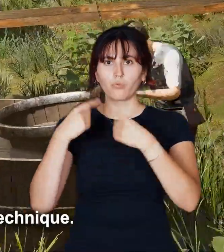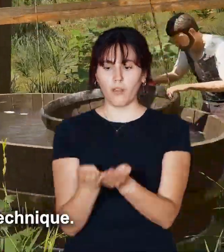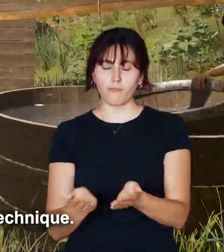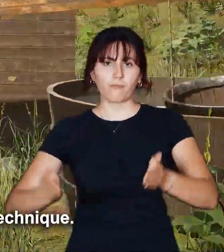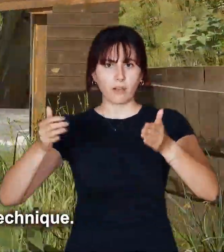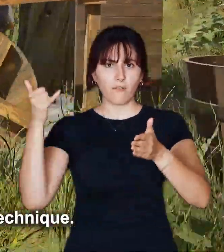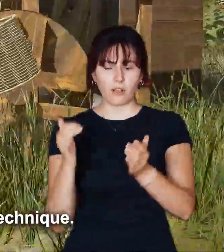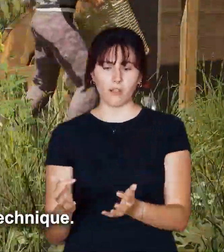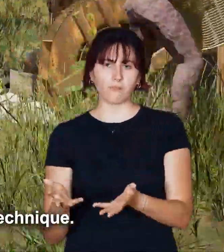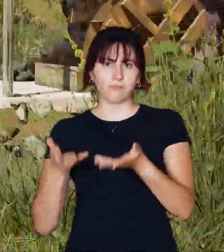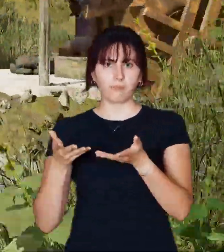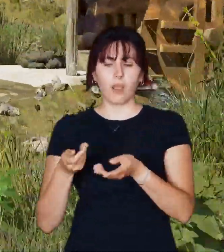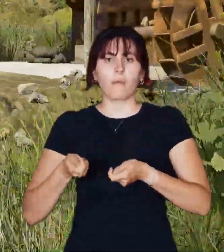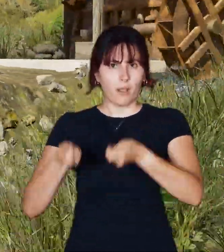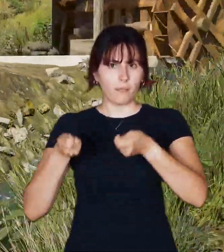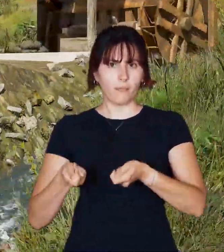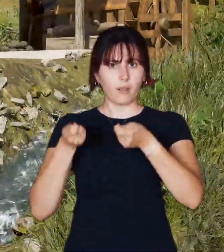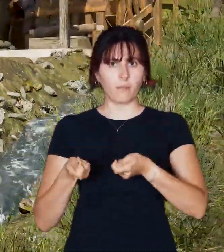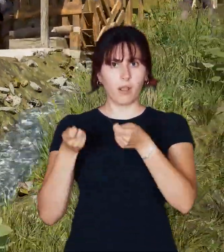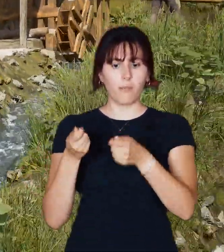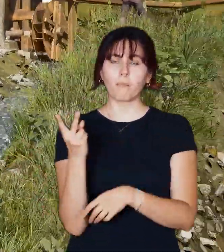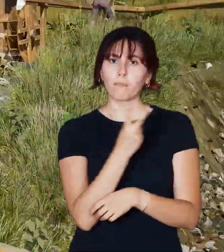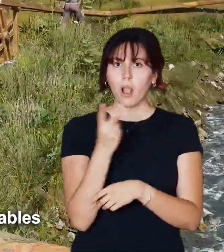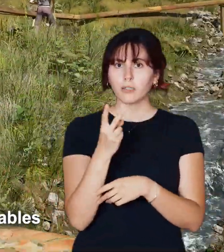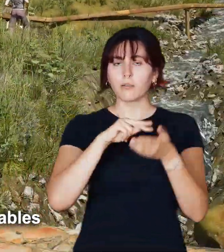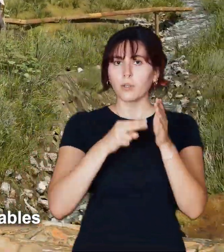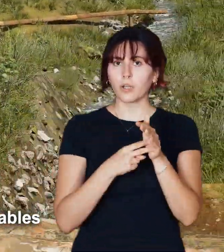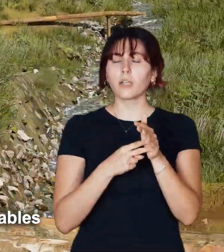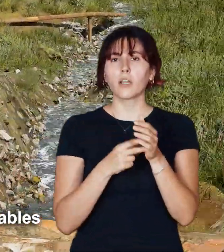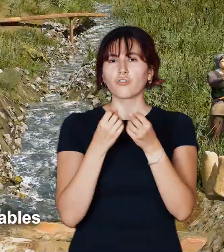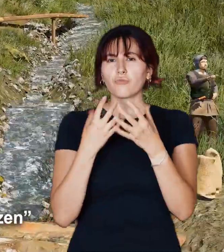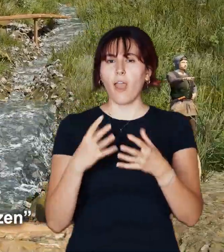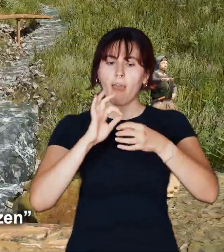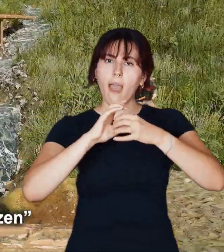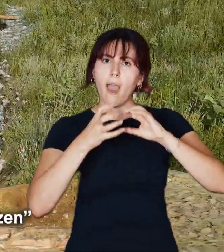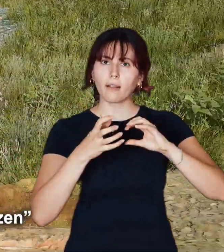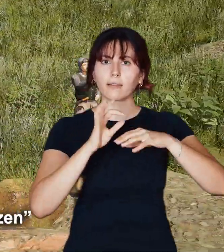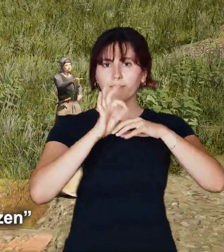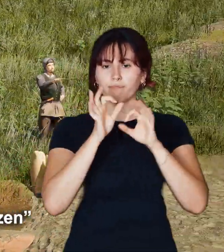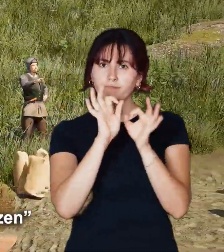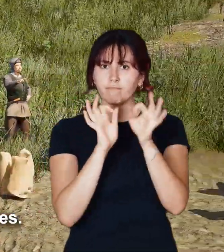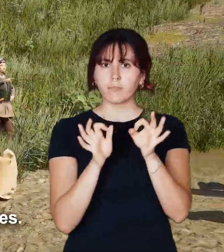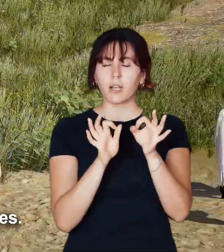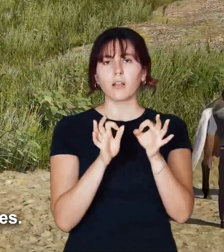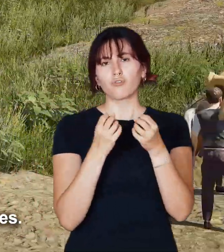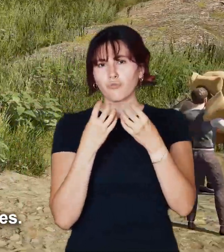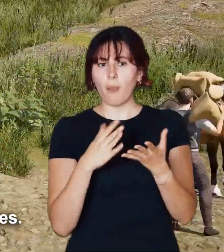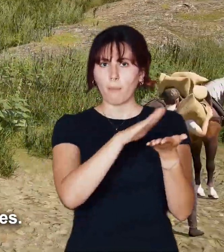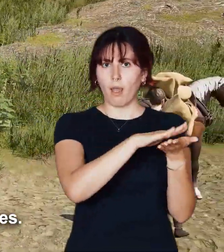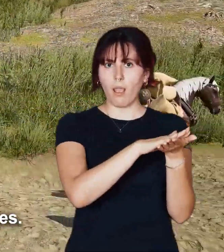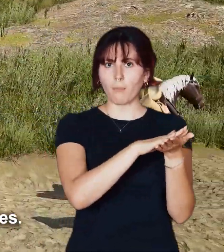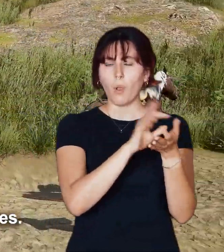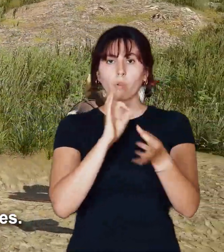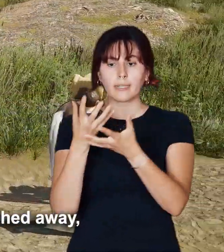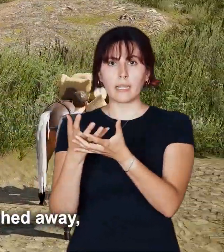wet mechanical processing technique. With these methods, the heavy ore grains remained on the washing tables or, during the stooksetzen, sank down onto